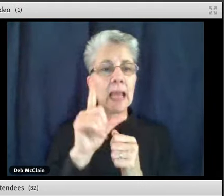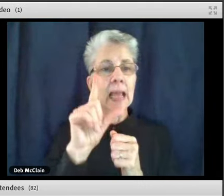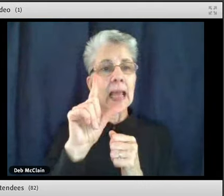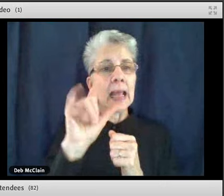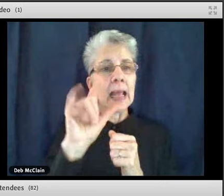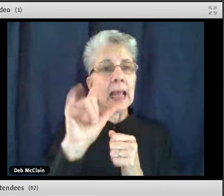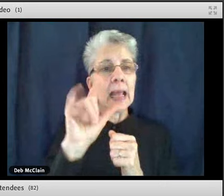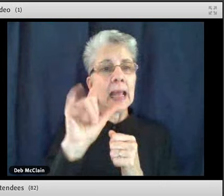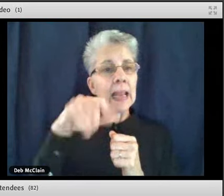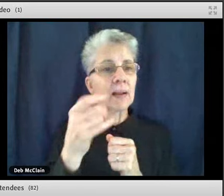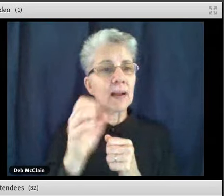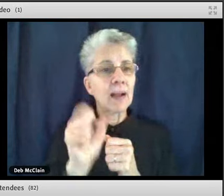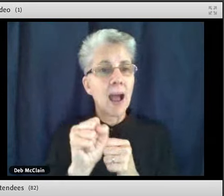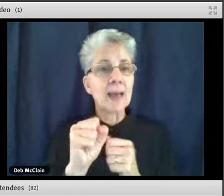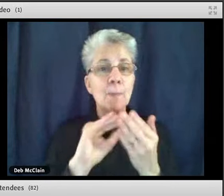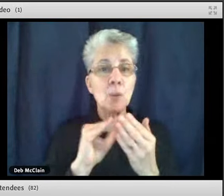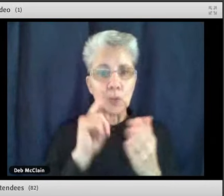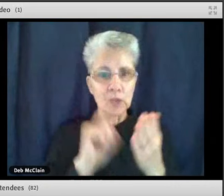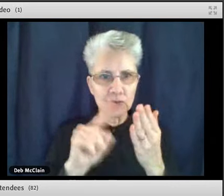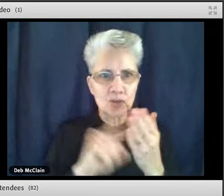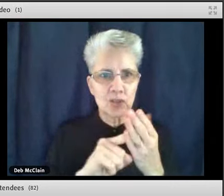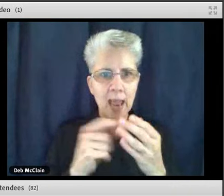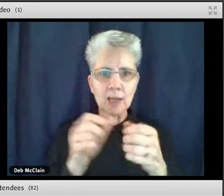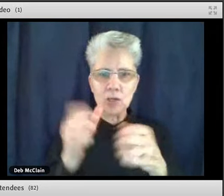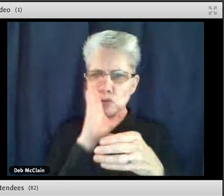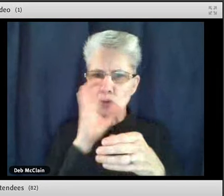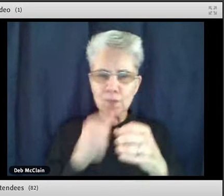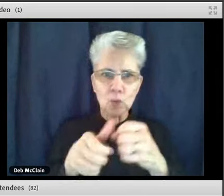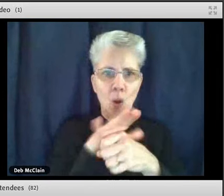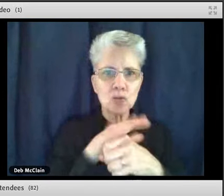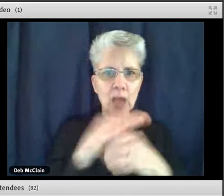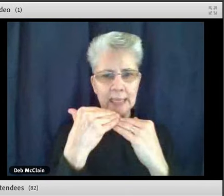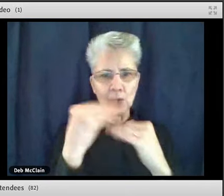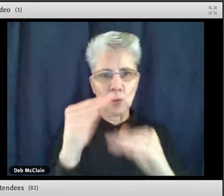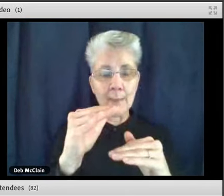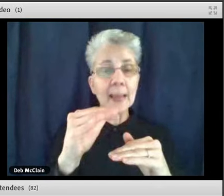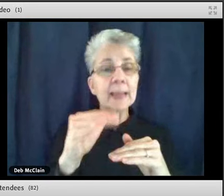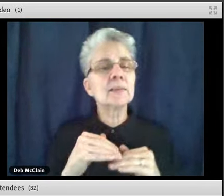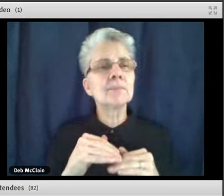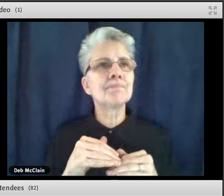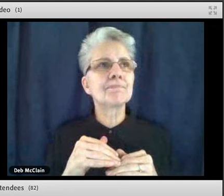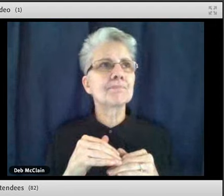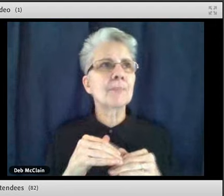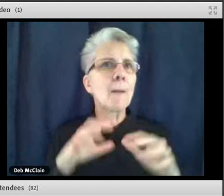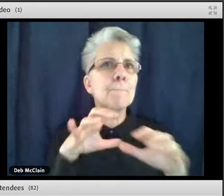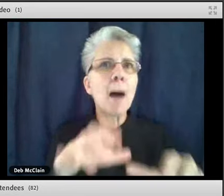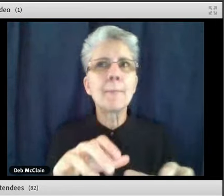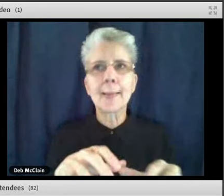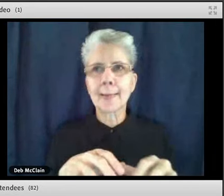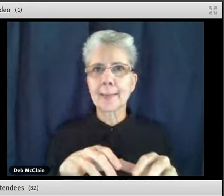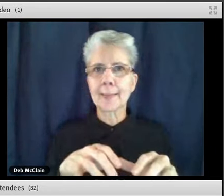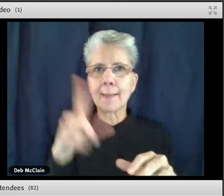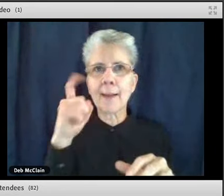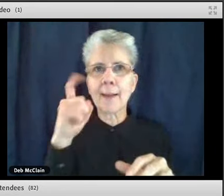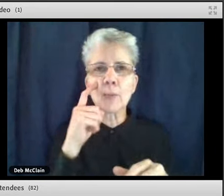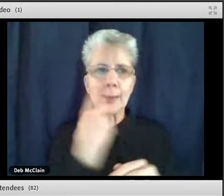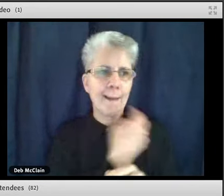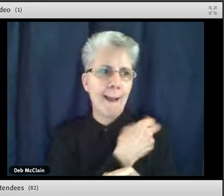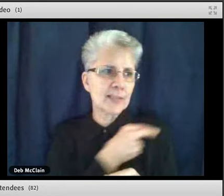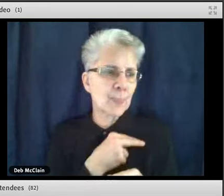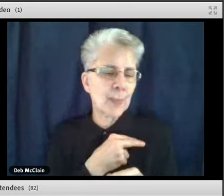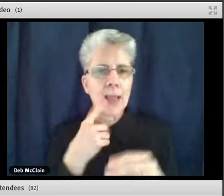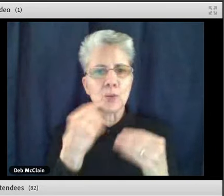examples. One of the things I wanted to talk to you, basically I have about 1 minute, is how to still provide services. And this